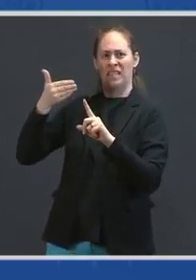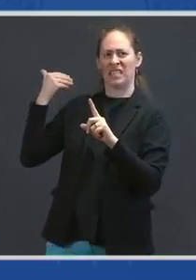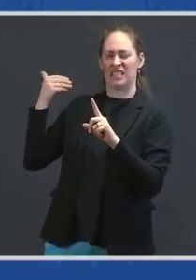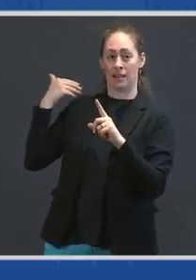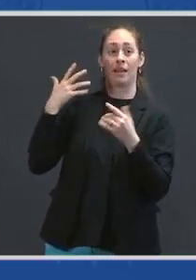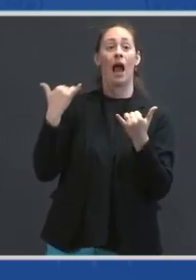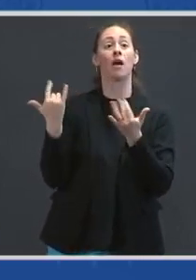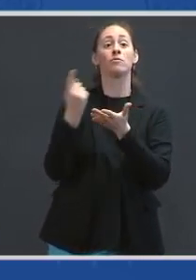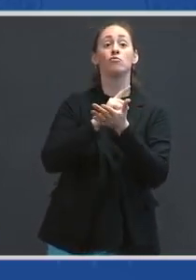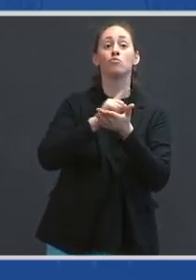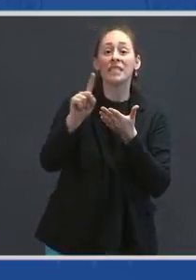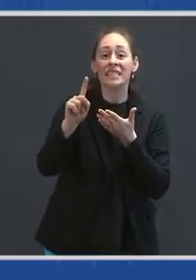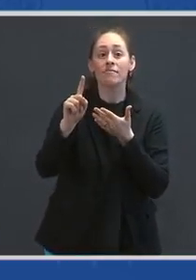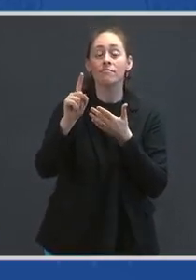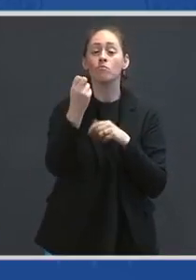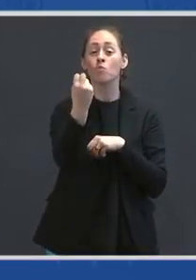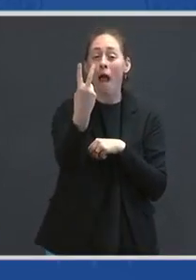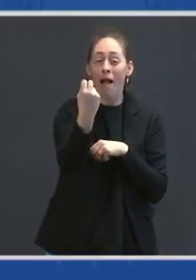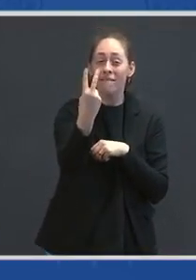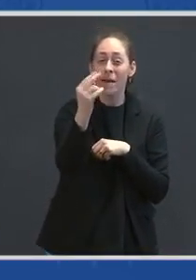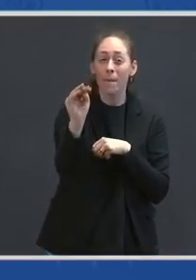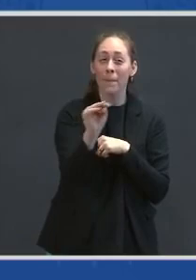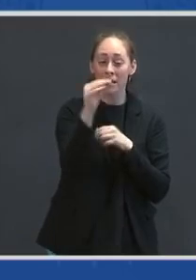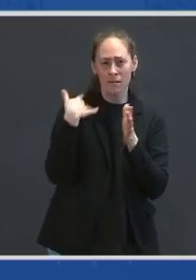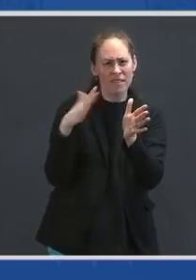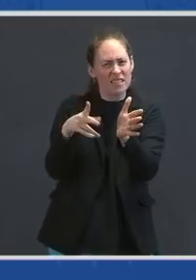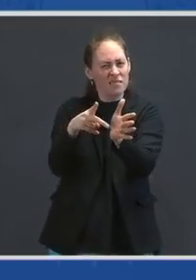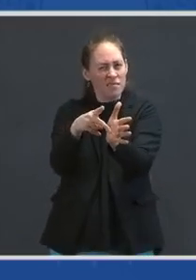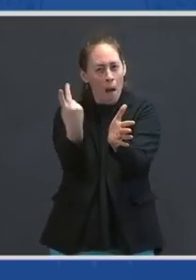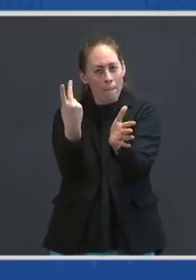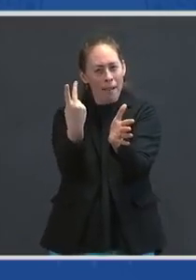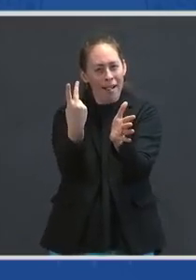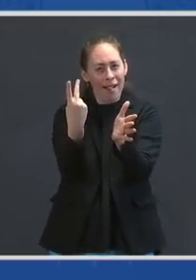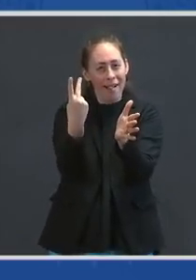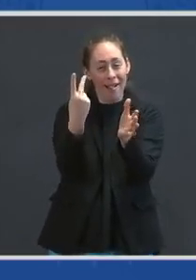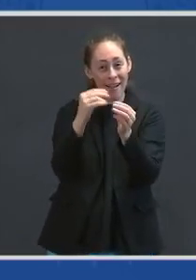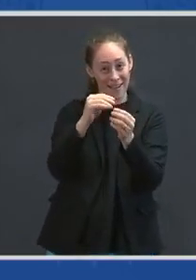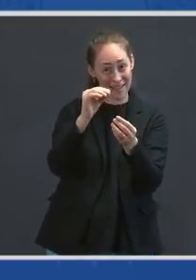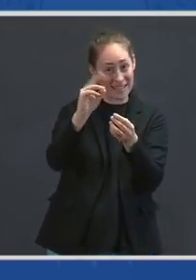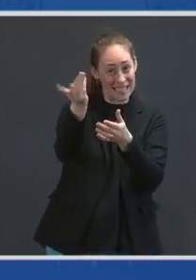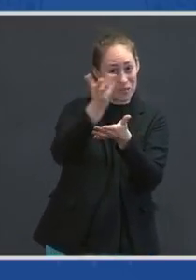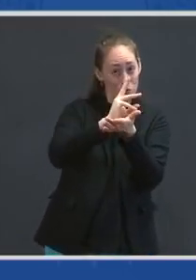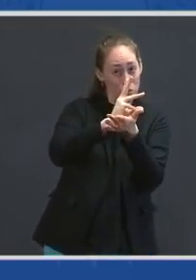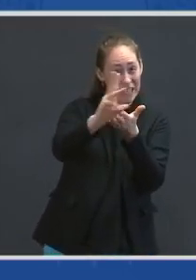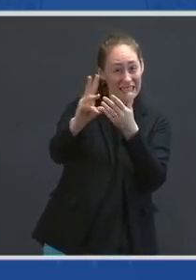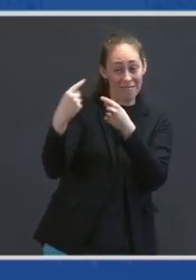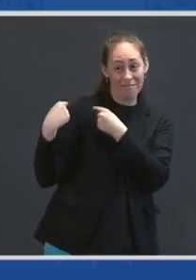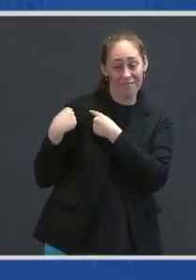pace in just 6 weeks that we've been in office. Other milestones.